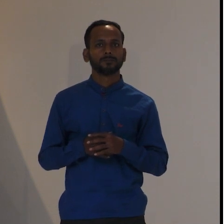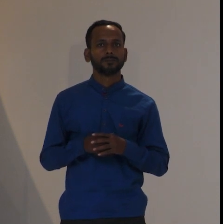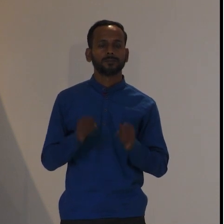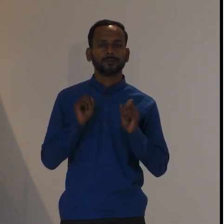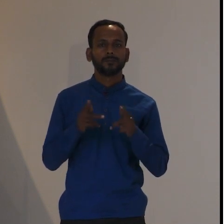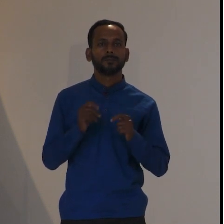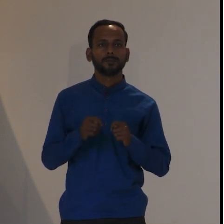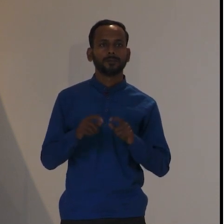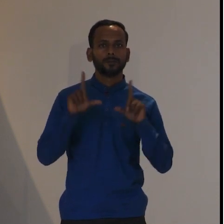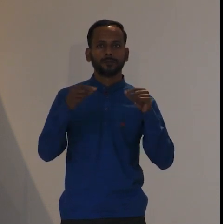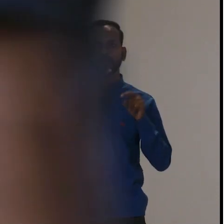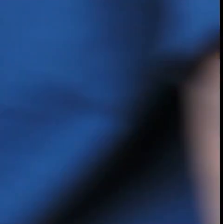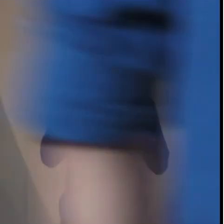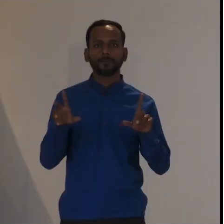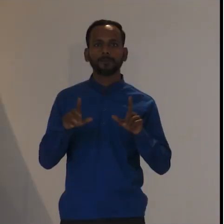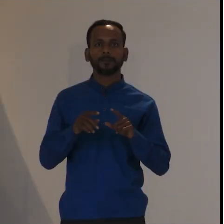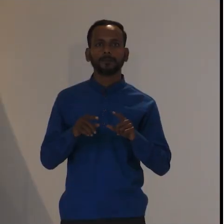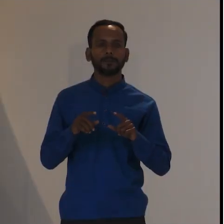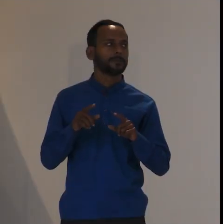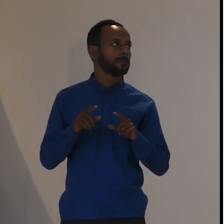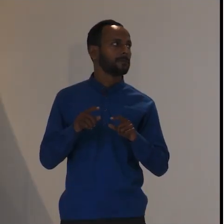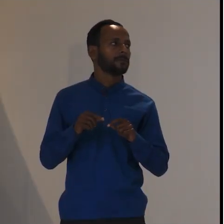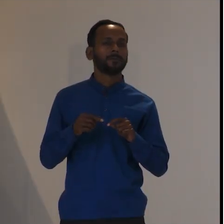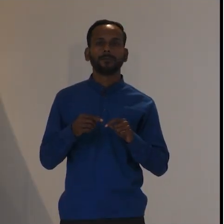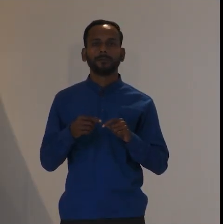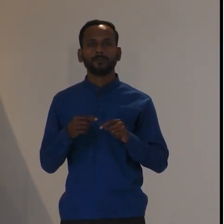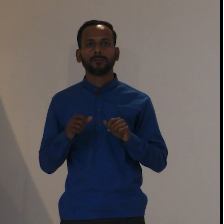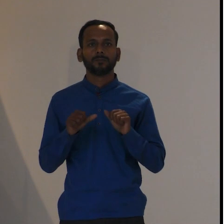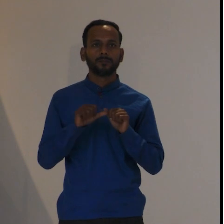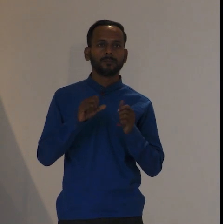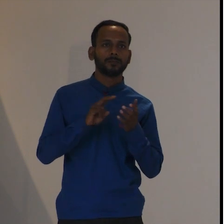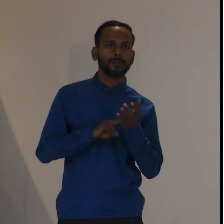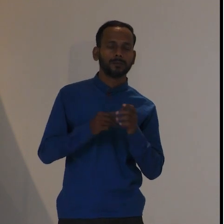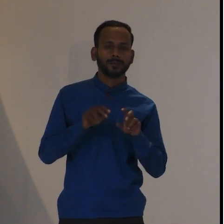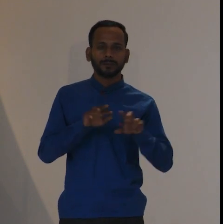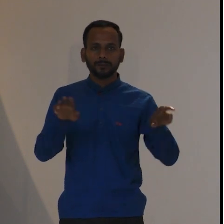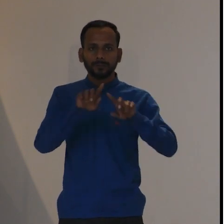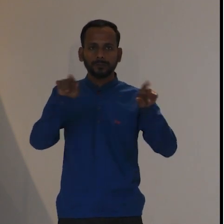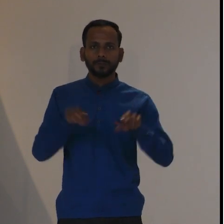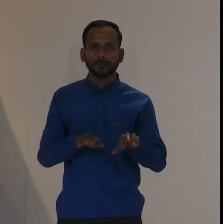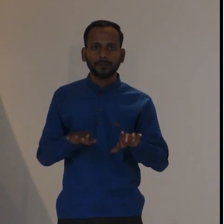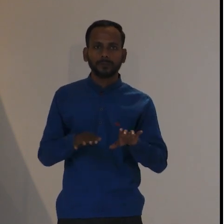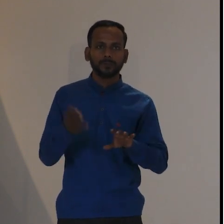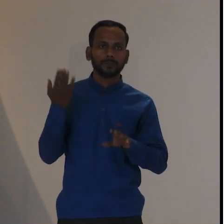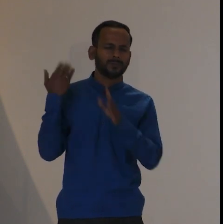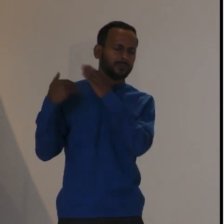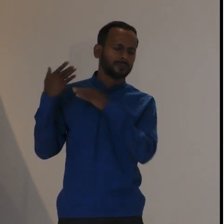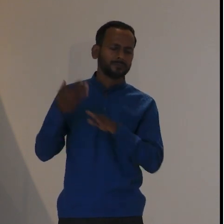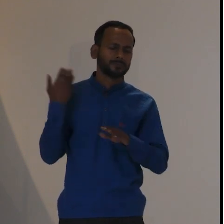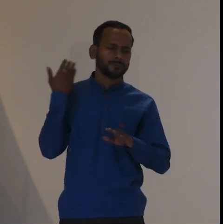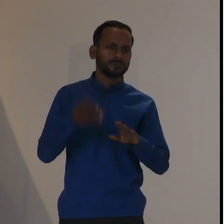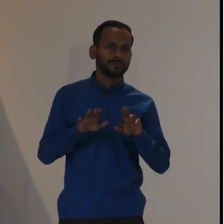Okay, so this, it's an animated typewriter, so you can actually see it like a ghost